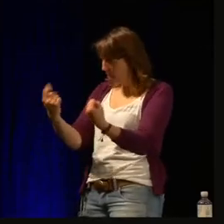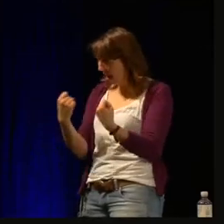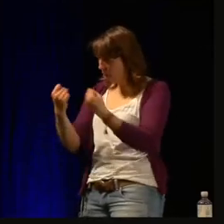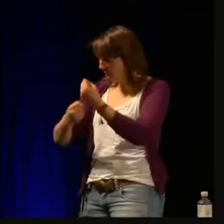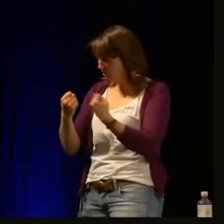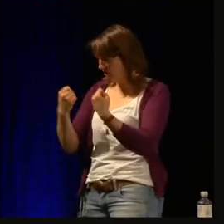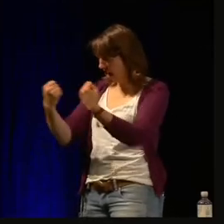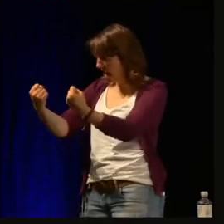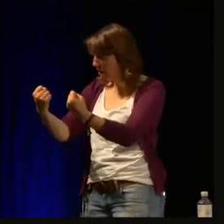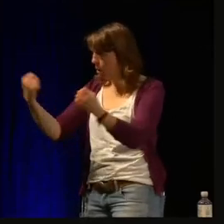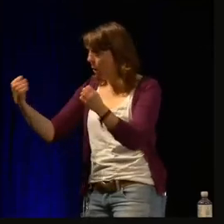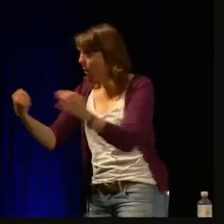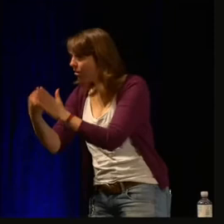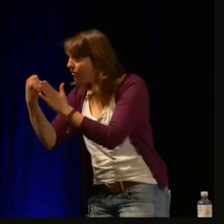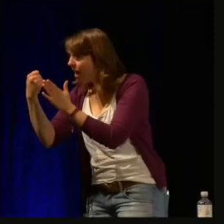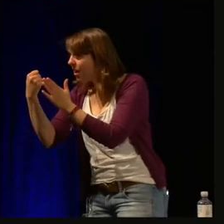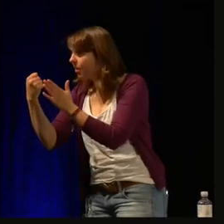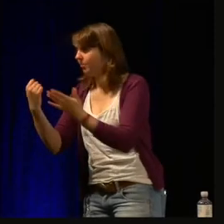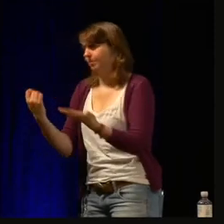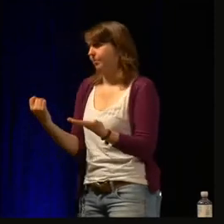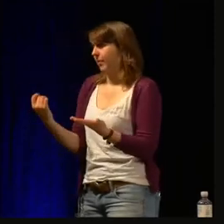you know, they can never